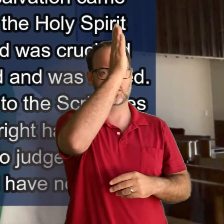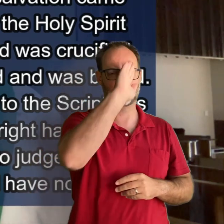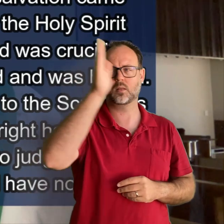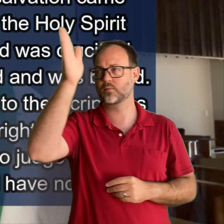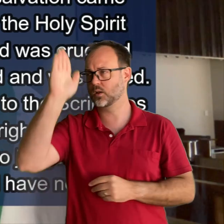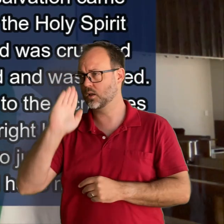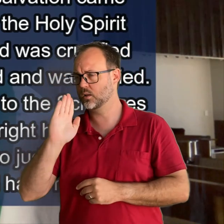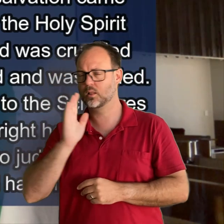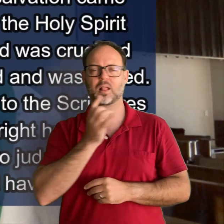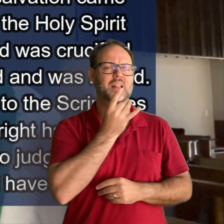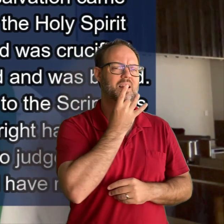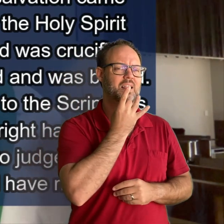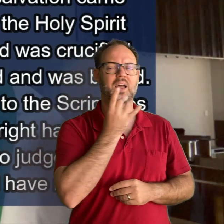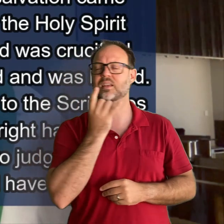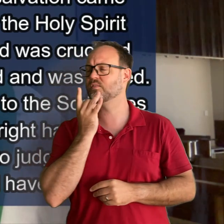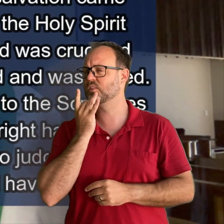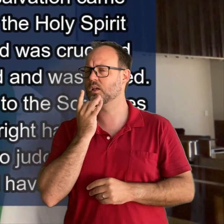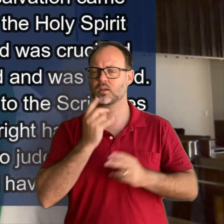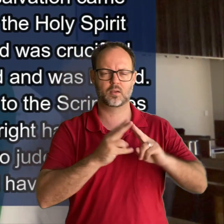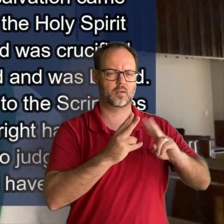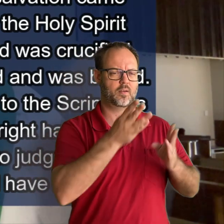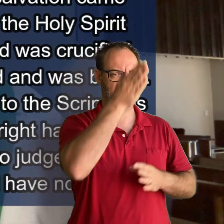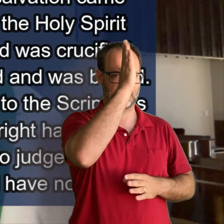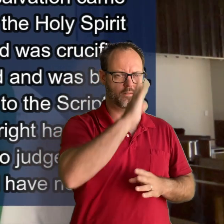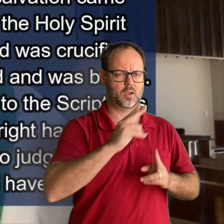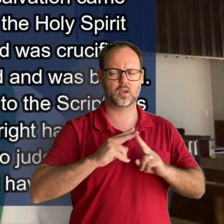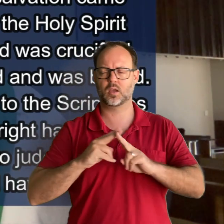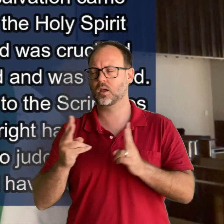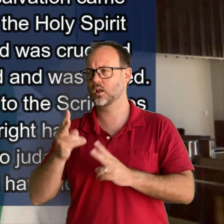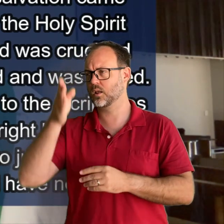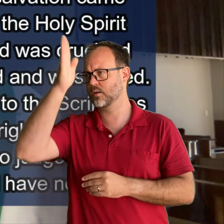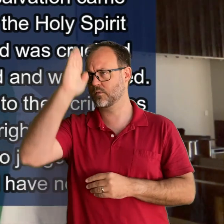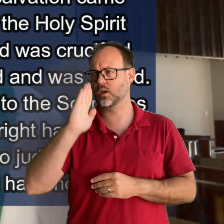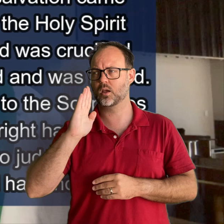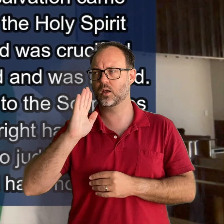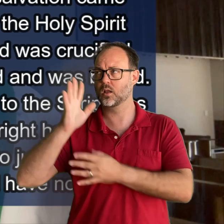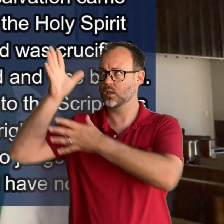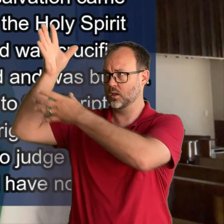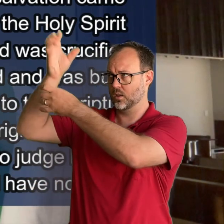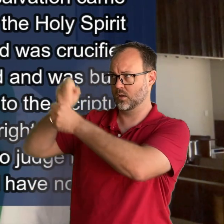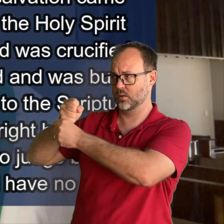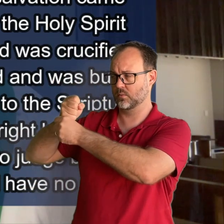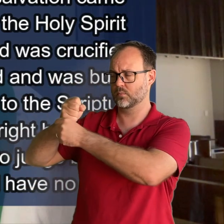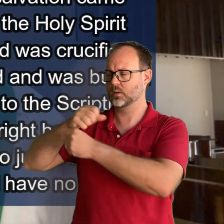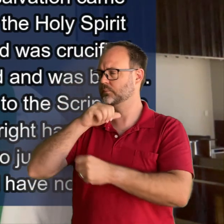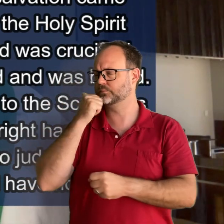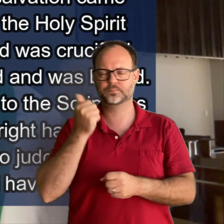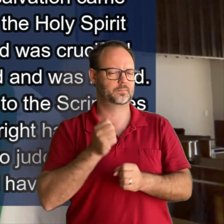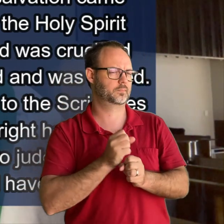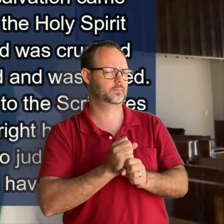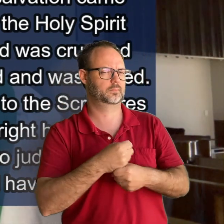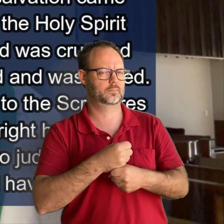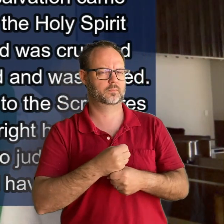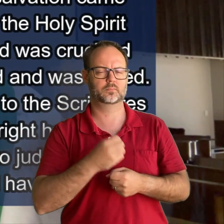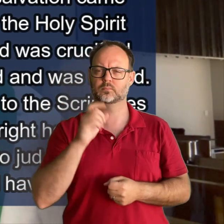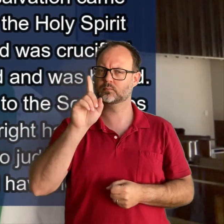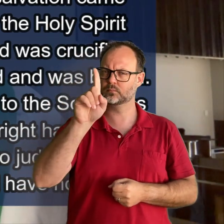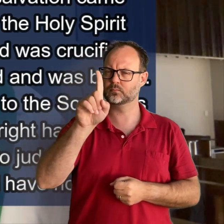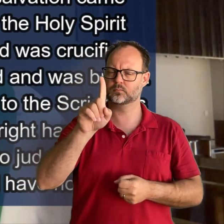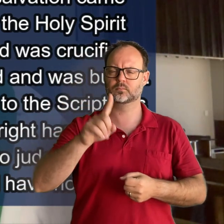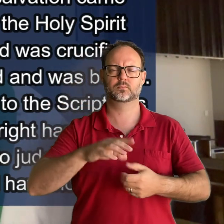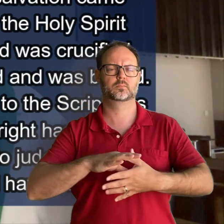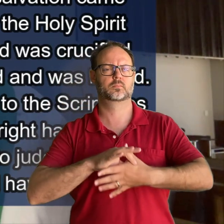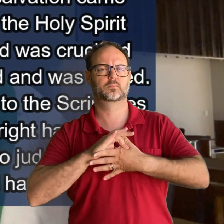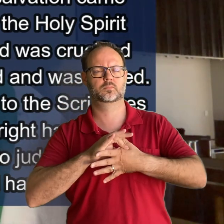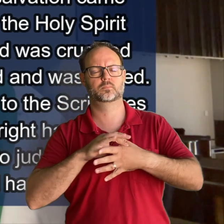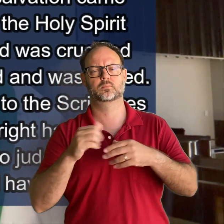worlds, God of God, light of light, very God of very God, begotten, not